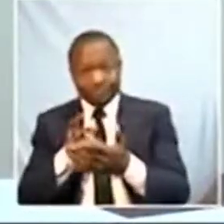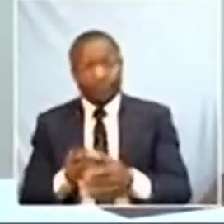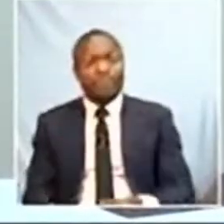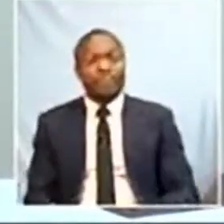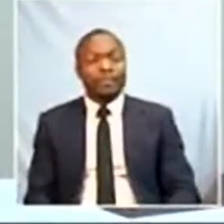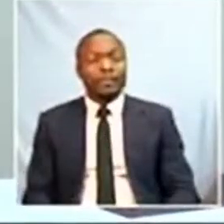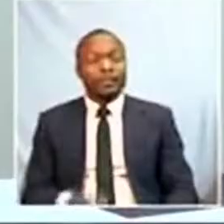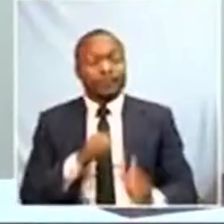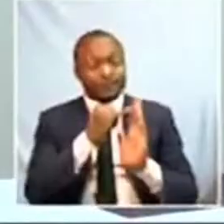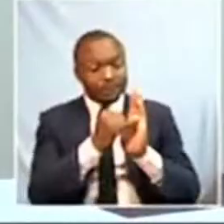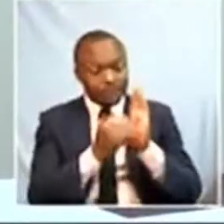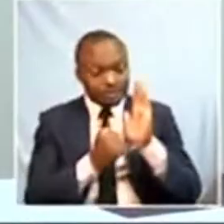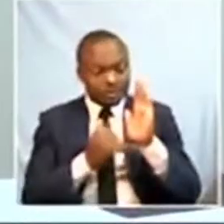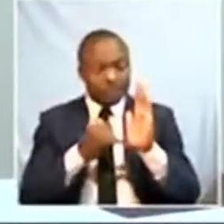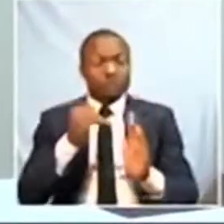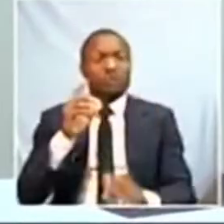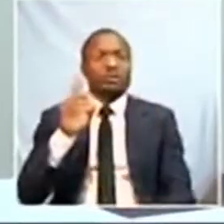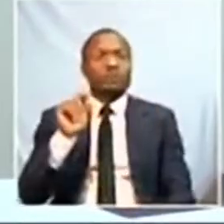January